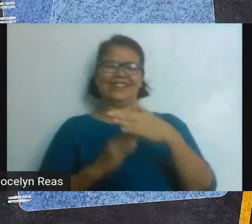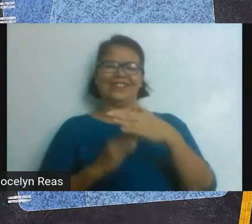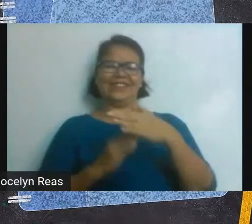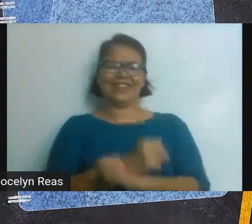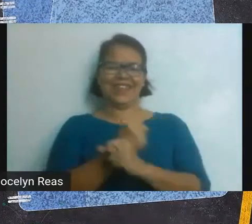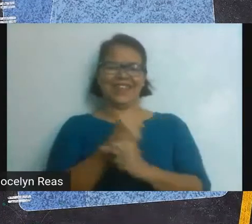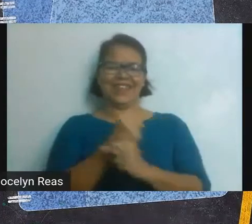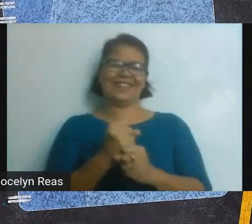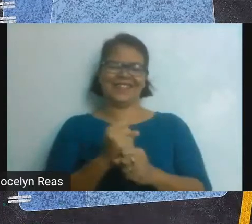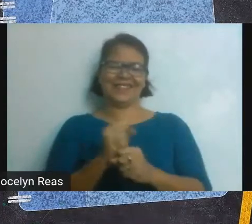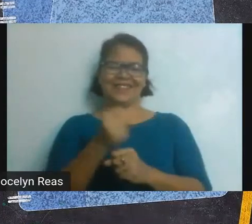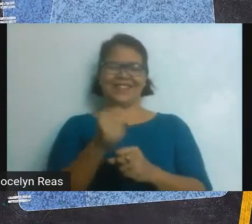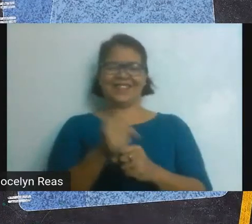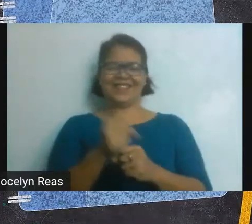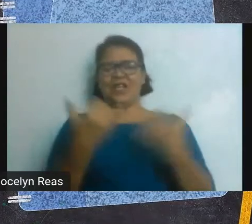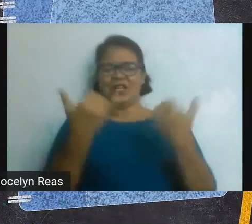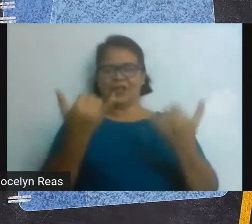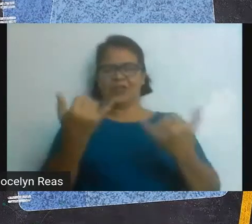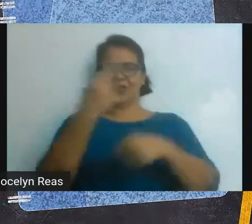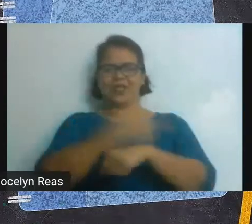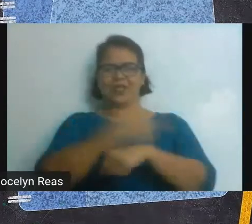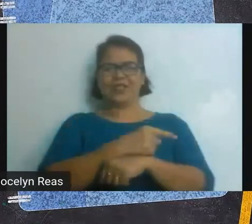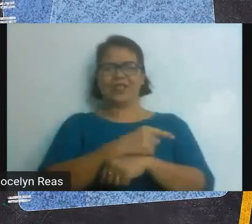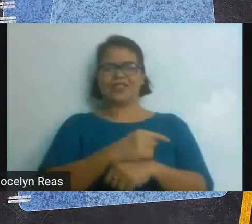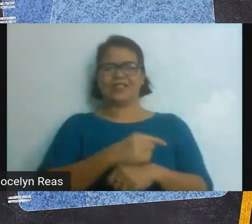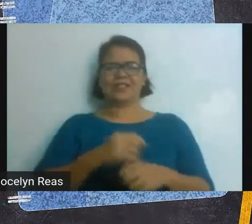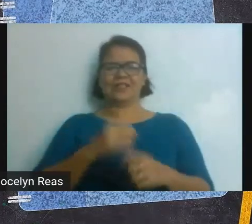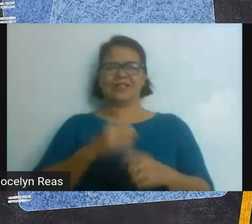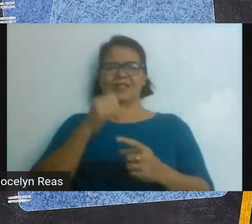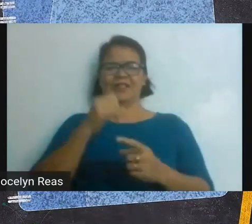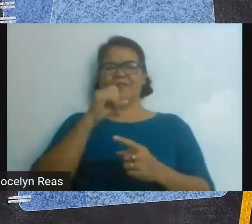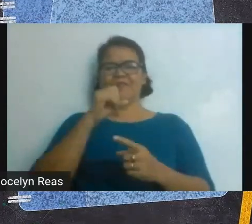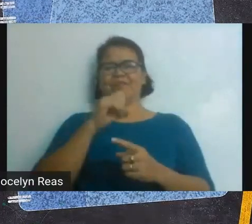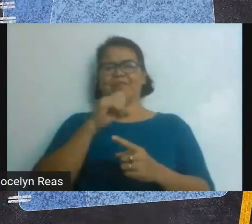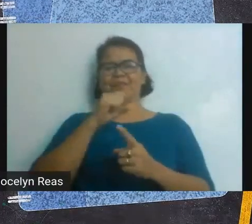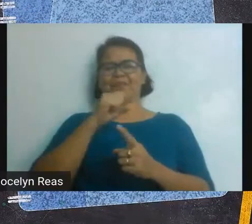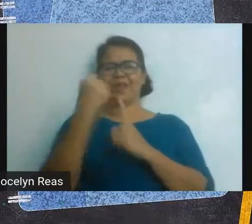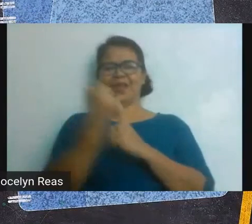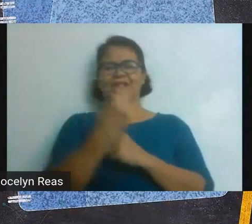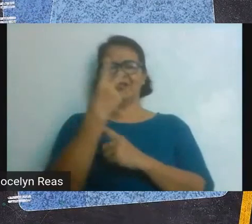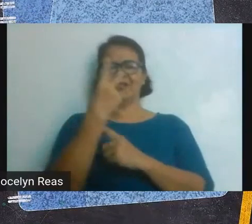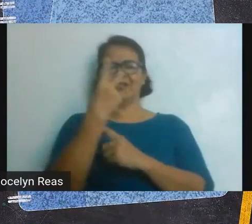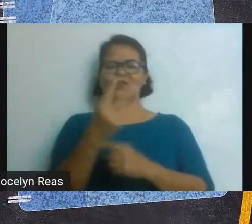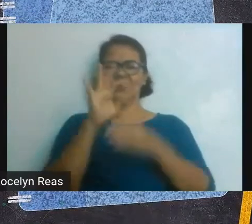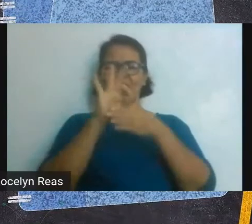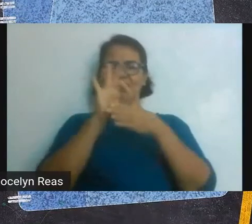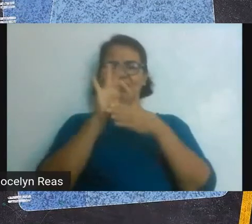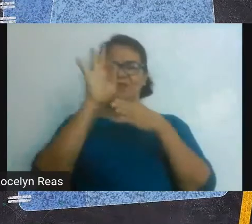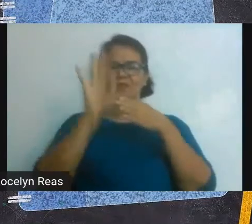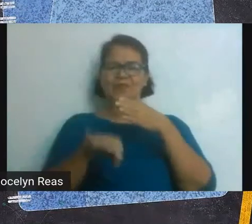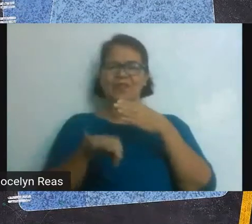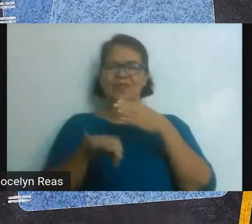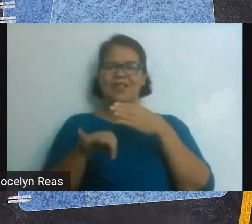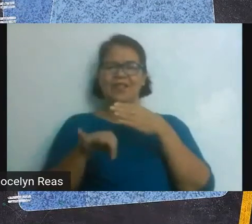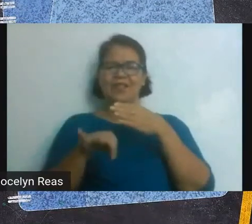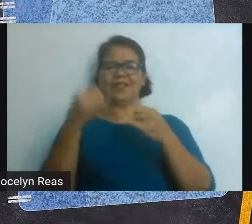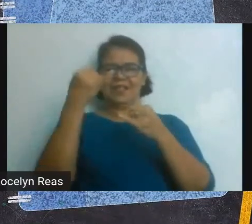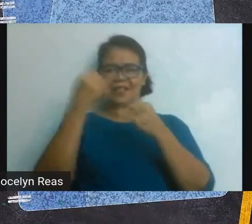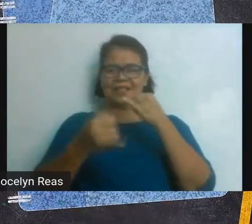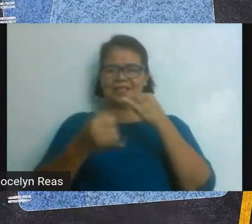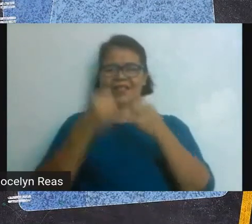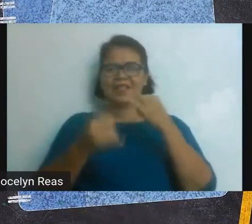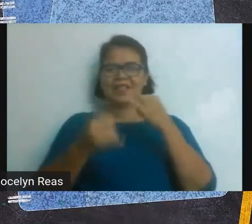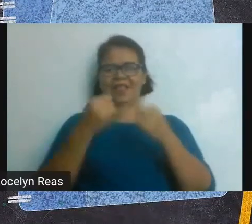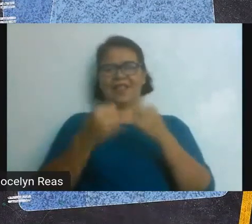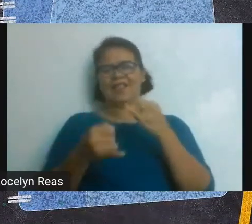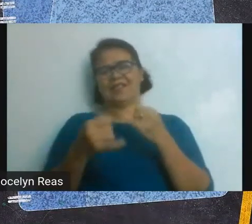Is our season 2 finale. So ito na po ang aming last episode for season 2. We have